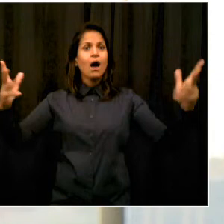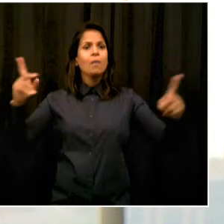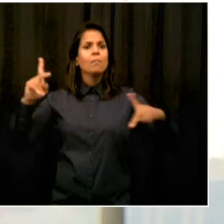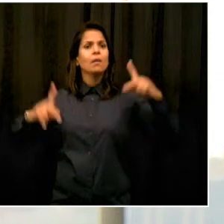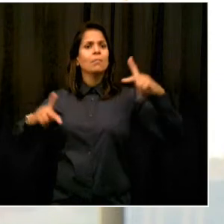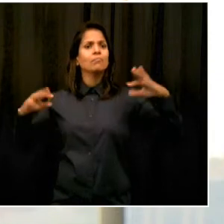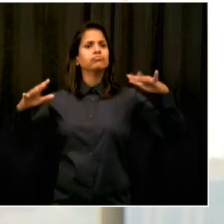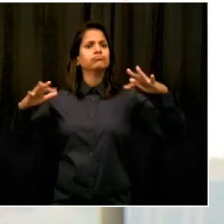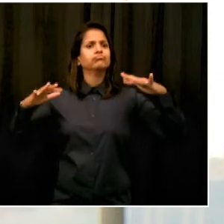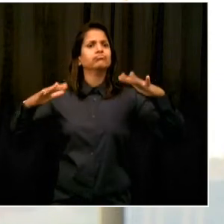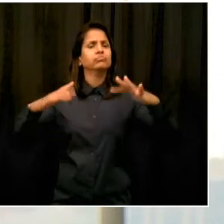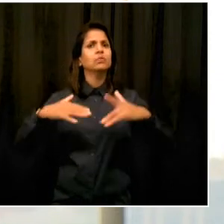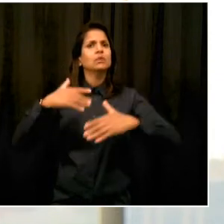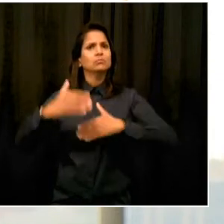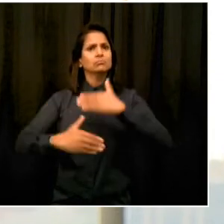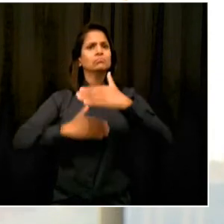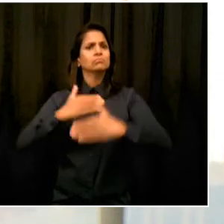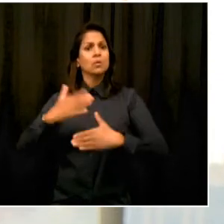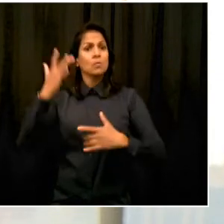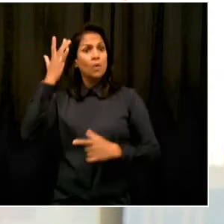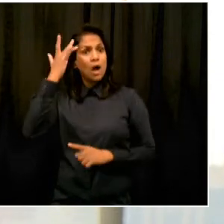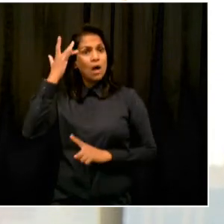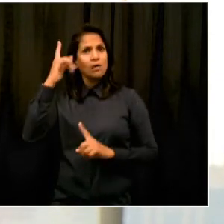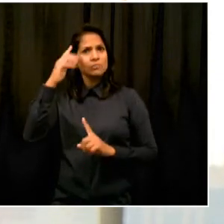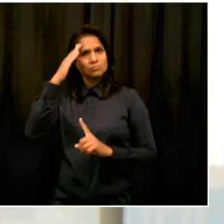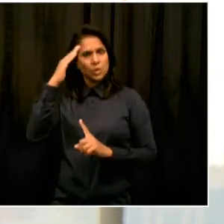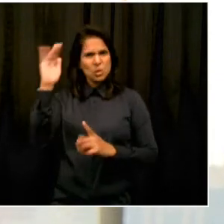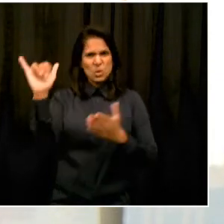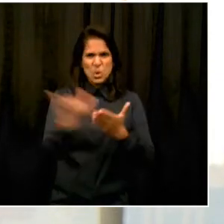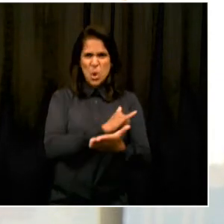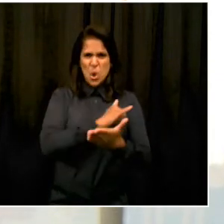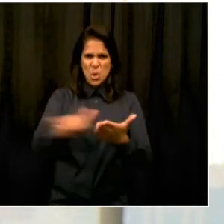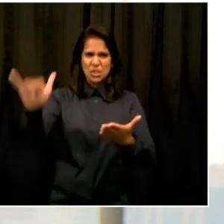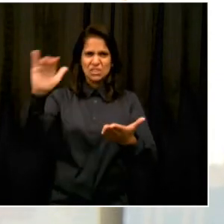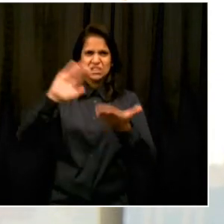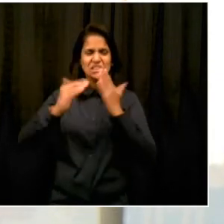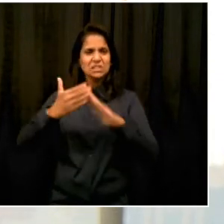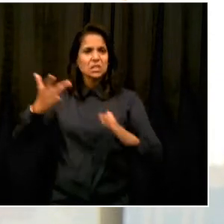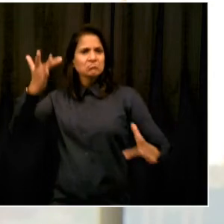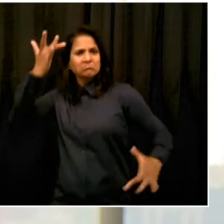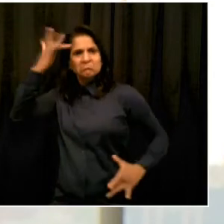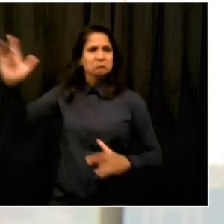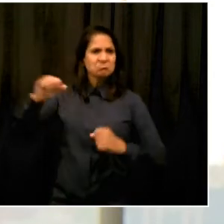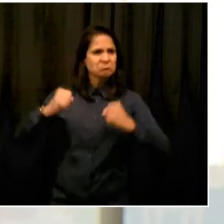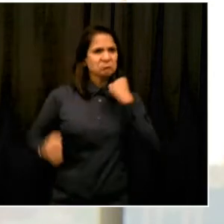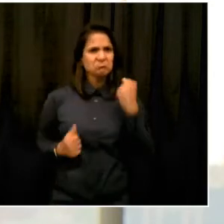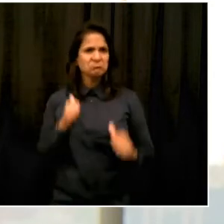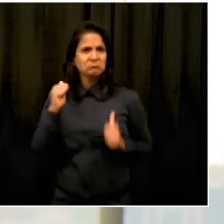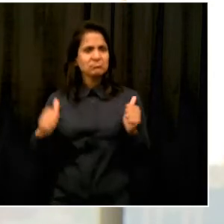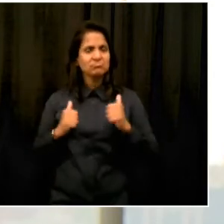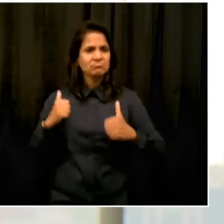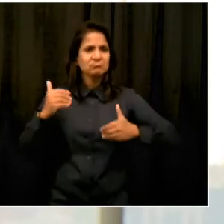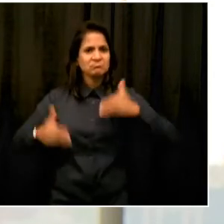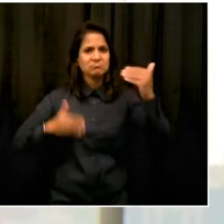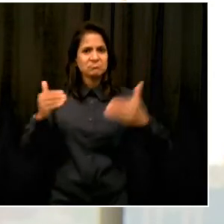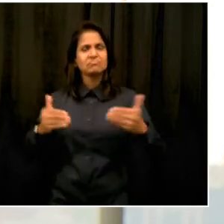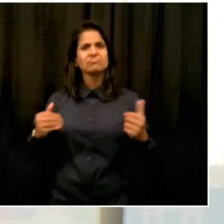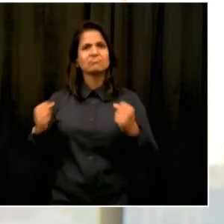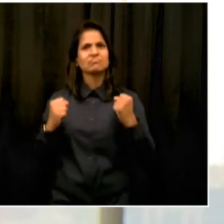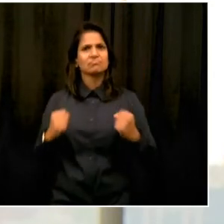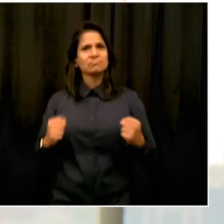of the resolve of the people of this city. And this is the X factor. You will not find New Yorkers anyplace else but New York